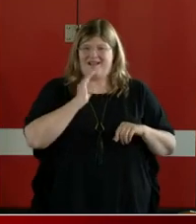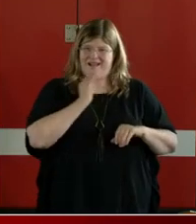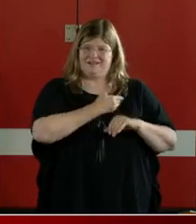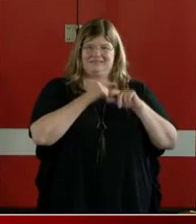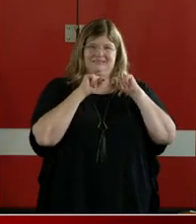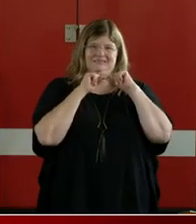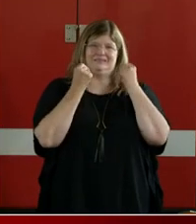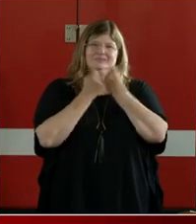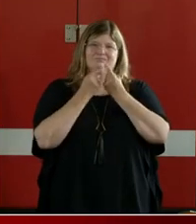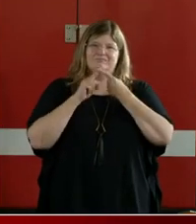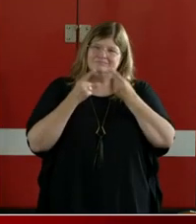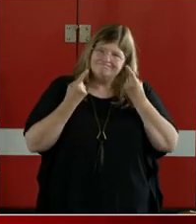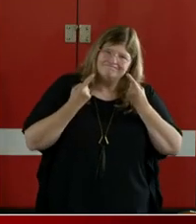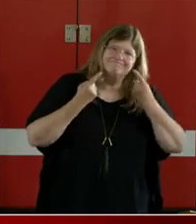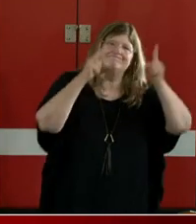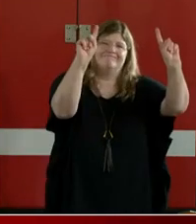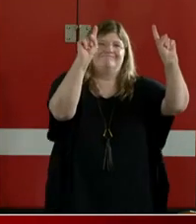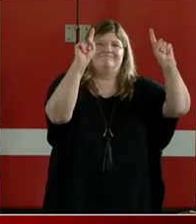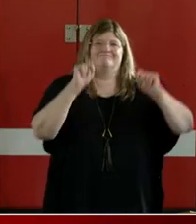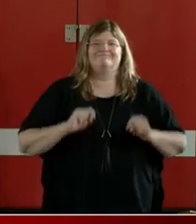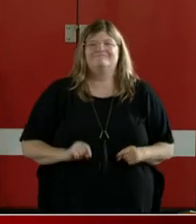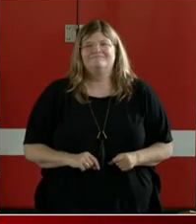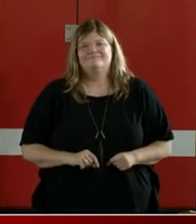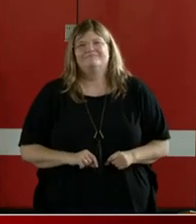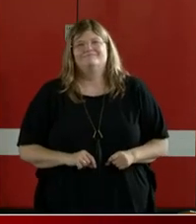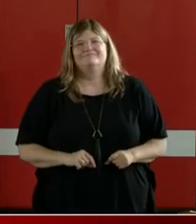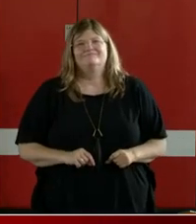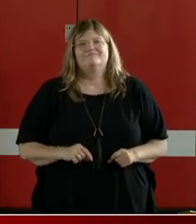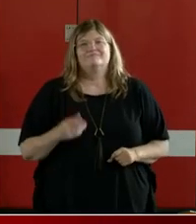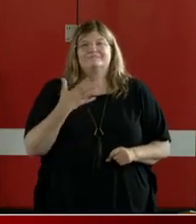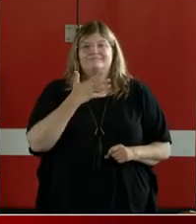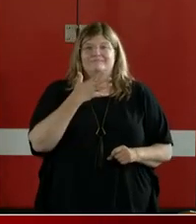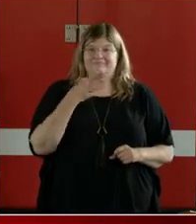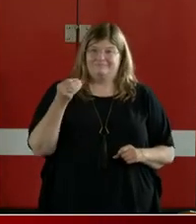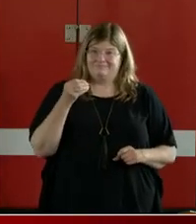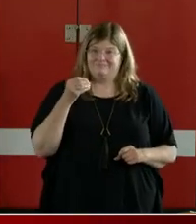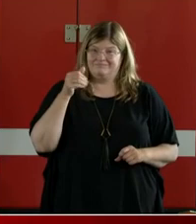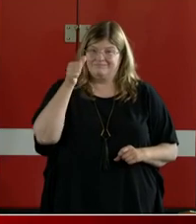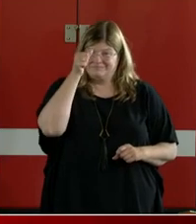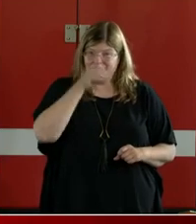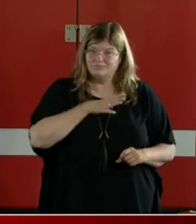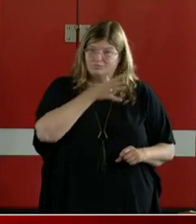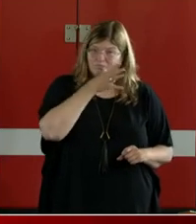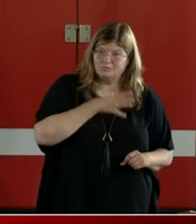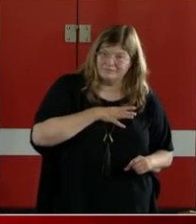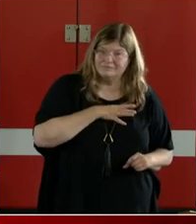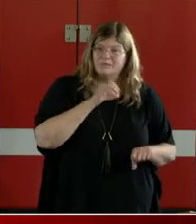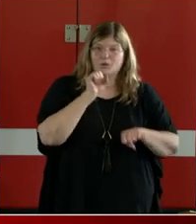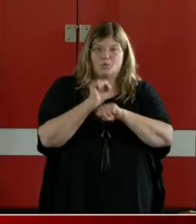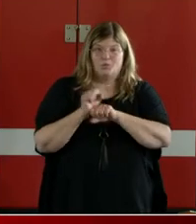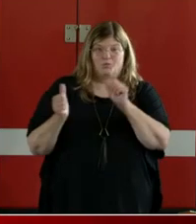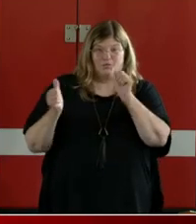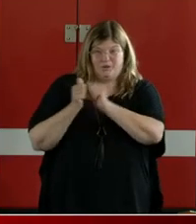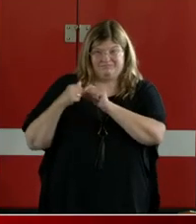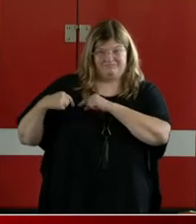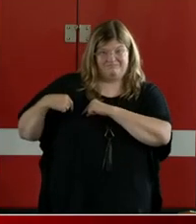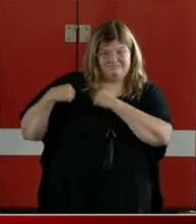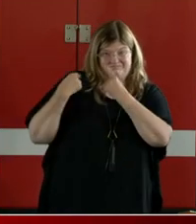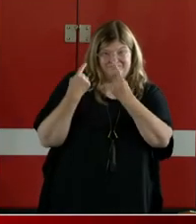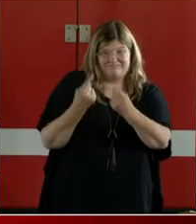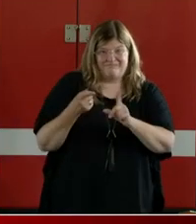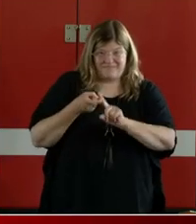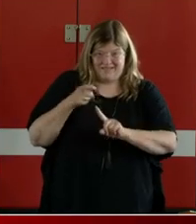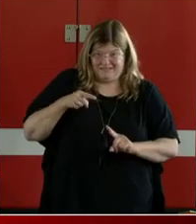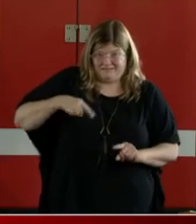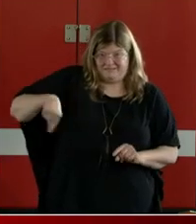future. To the men and women who have worked with me over the past 38 years, from you I've learned how to be an